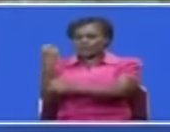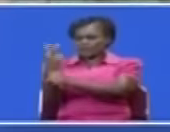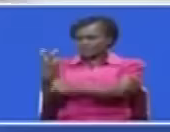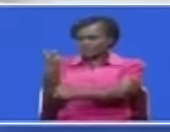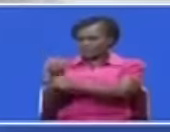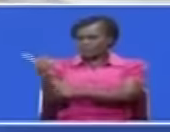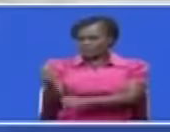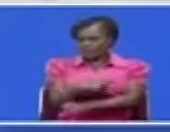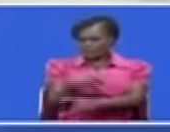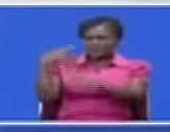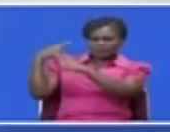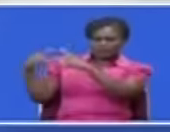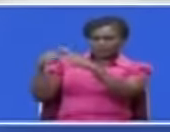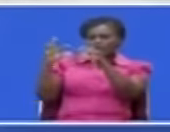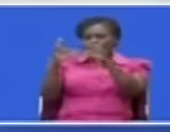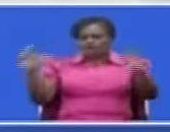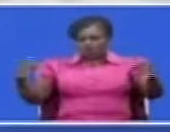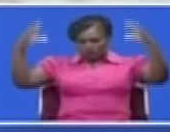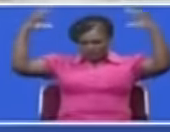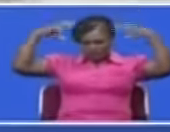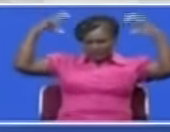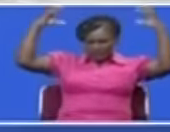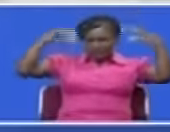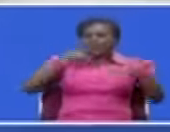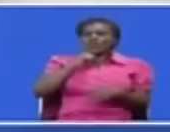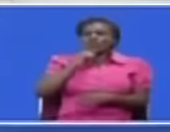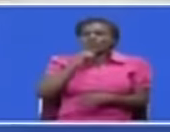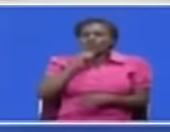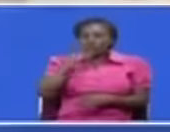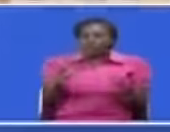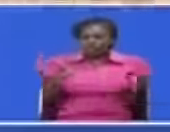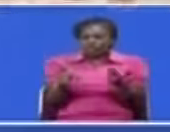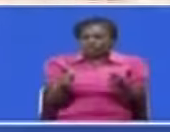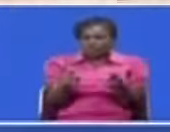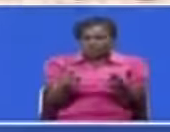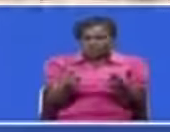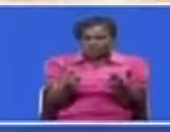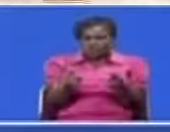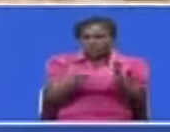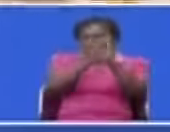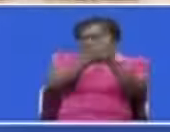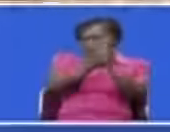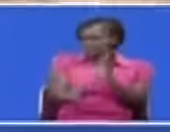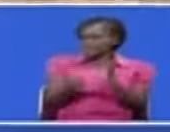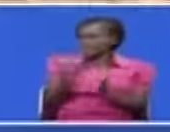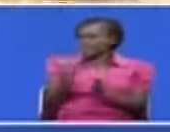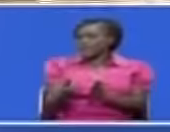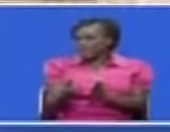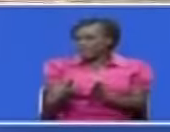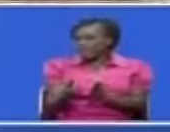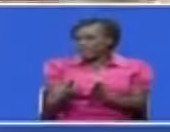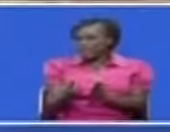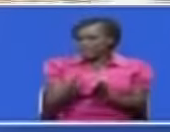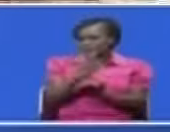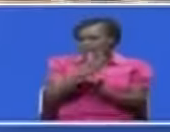just experience a long rainy season and not a normal short one, with experts attributing this partly